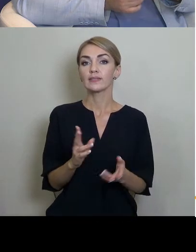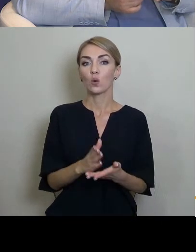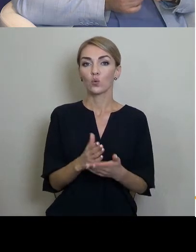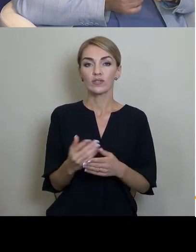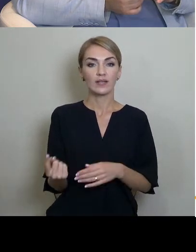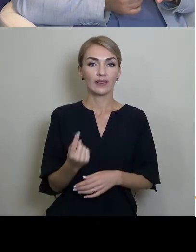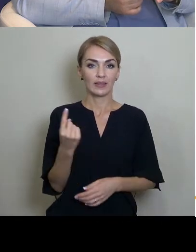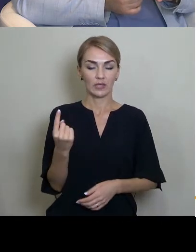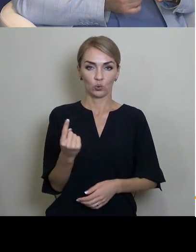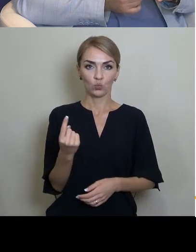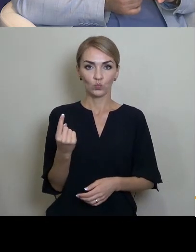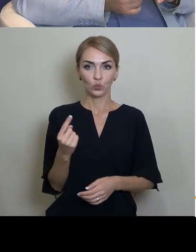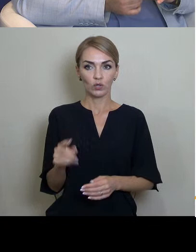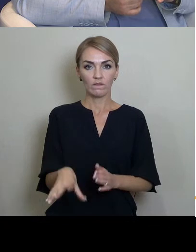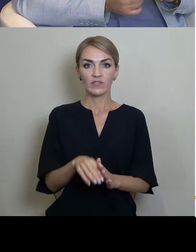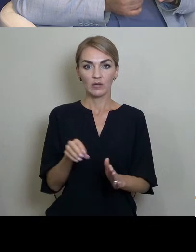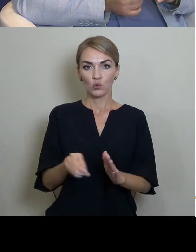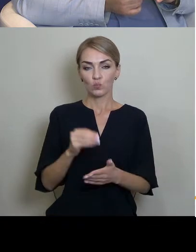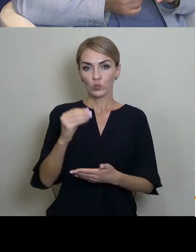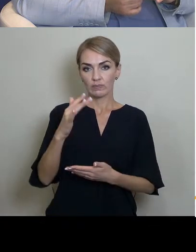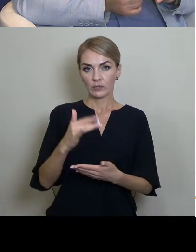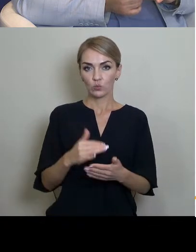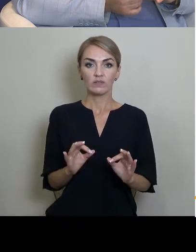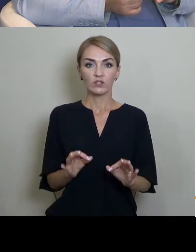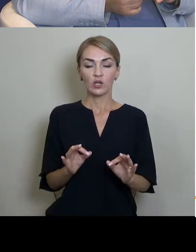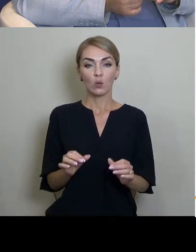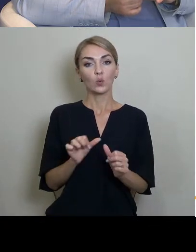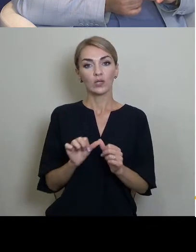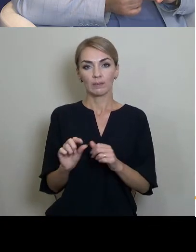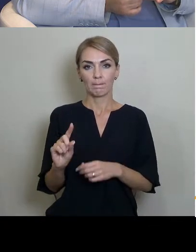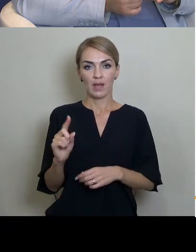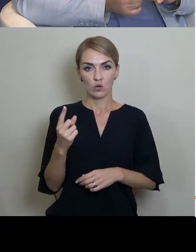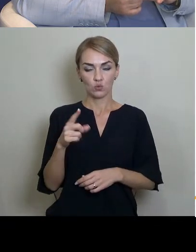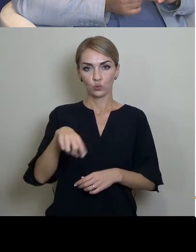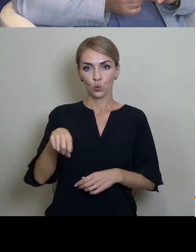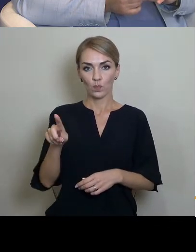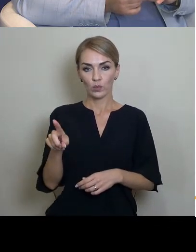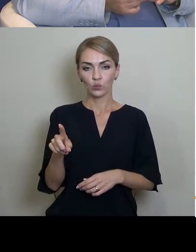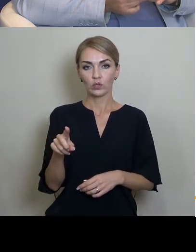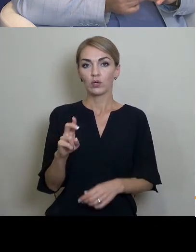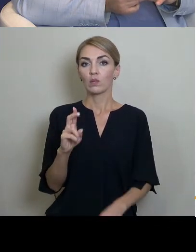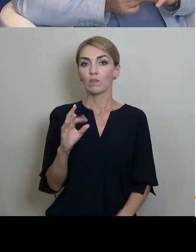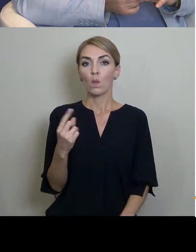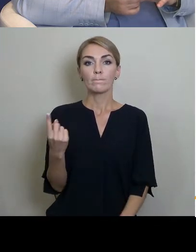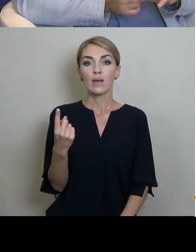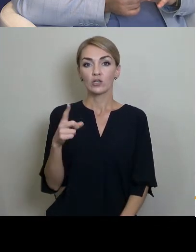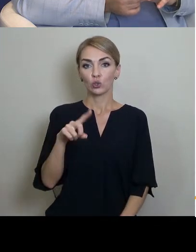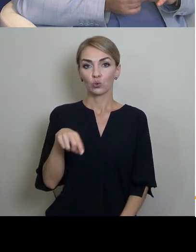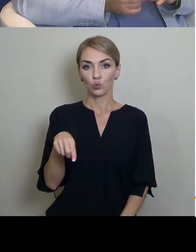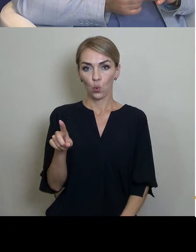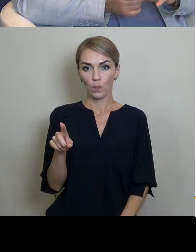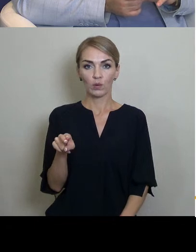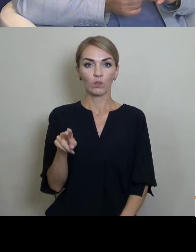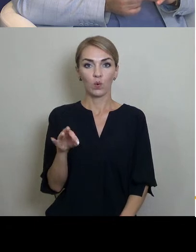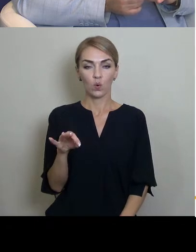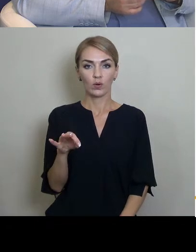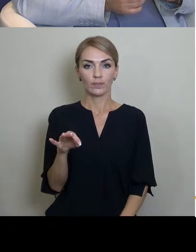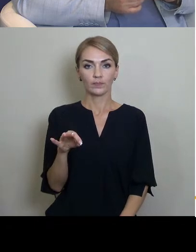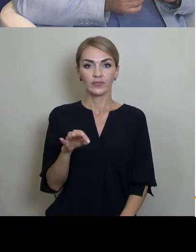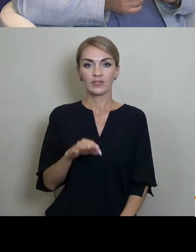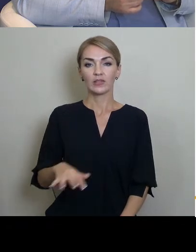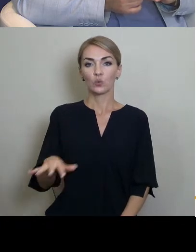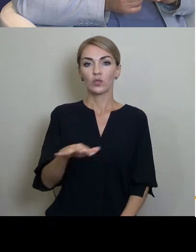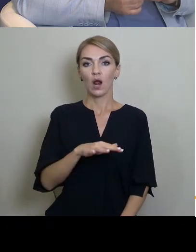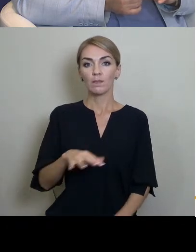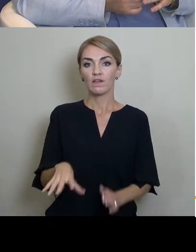lists of the councillors which are in the same list apart from the number